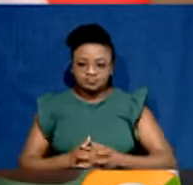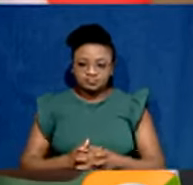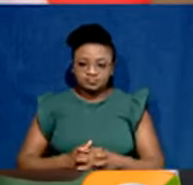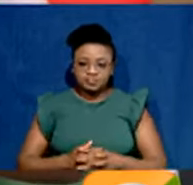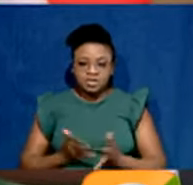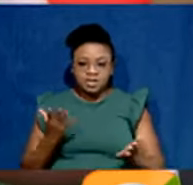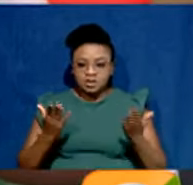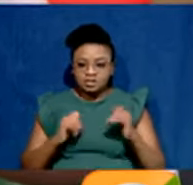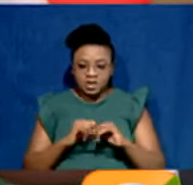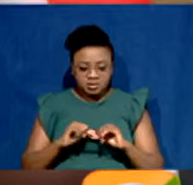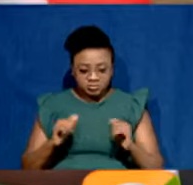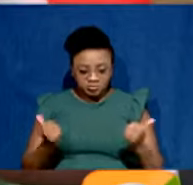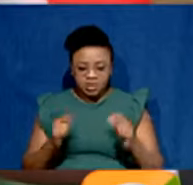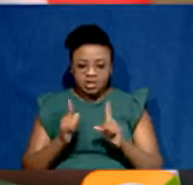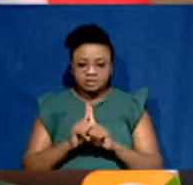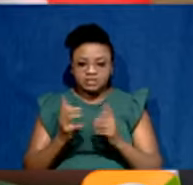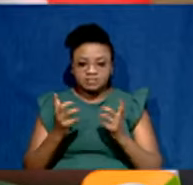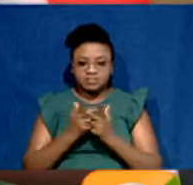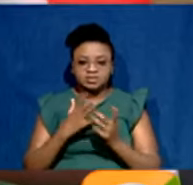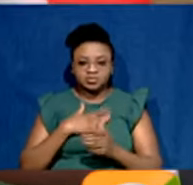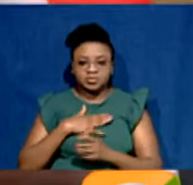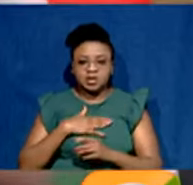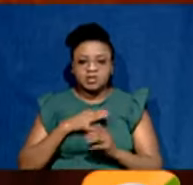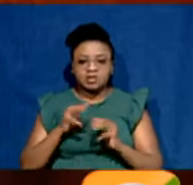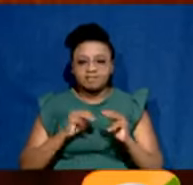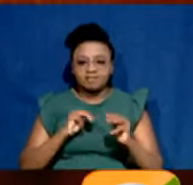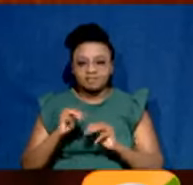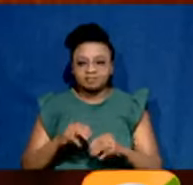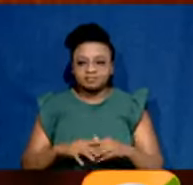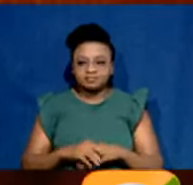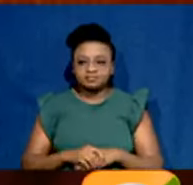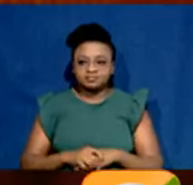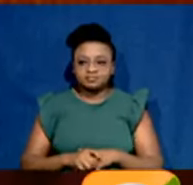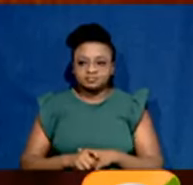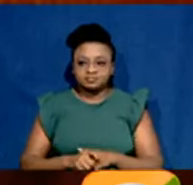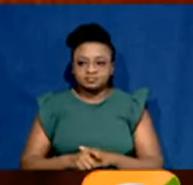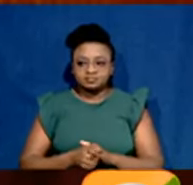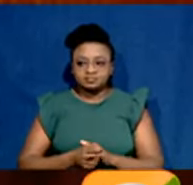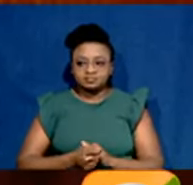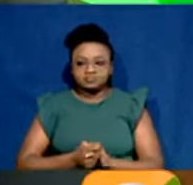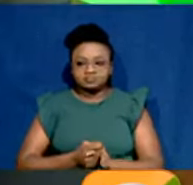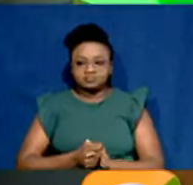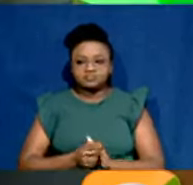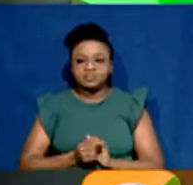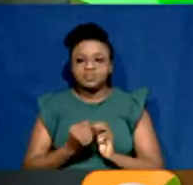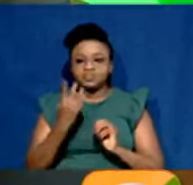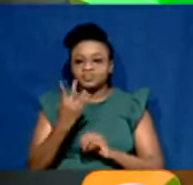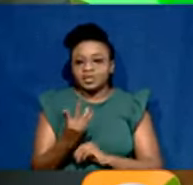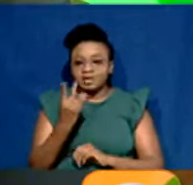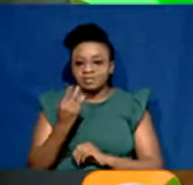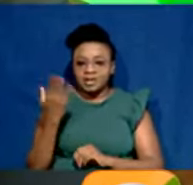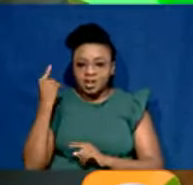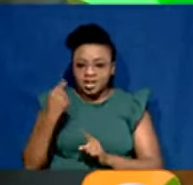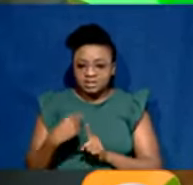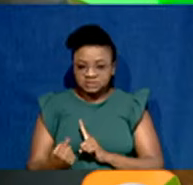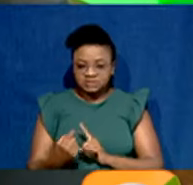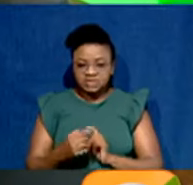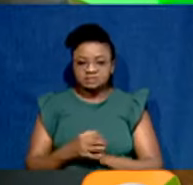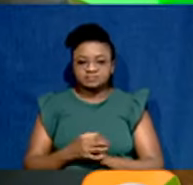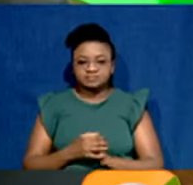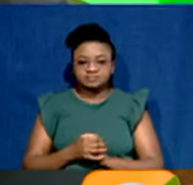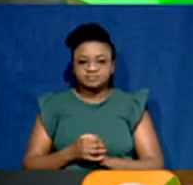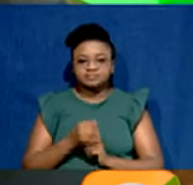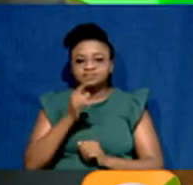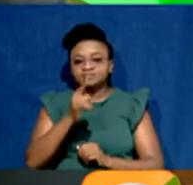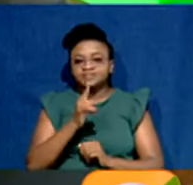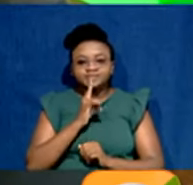consistent with our own management. Thank you. So in April last year, you did say